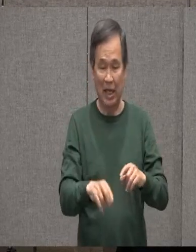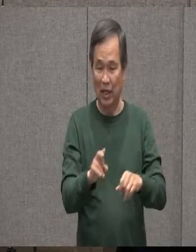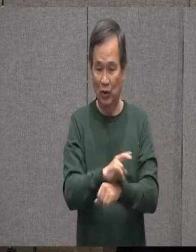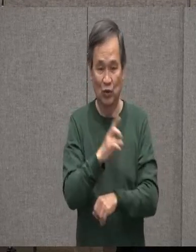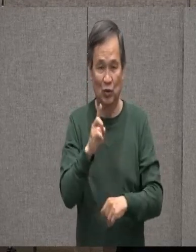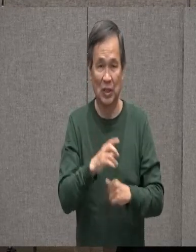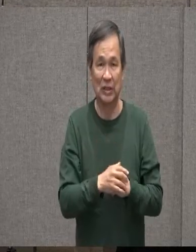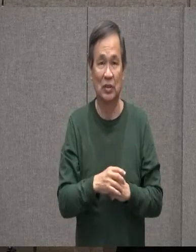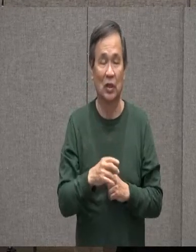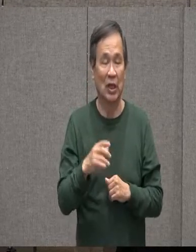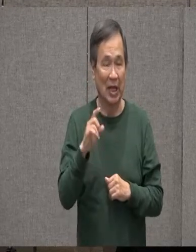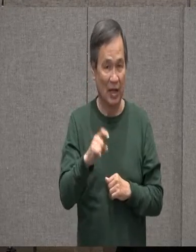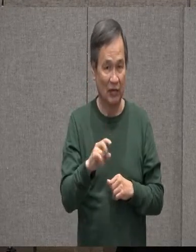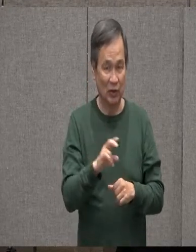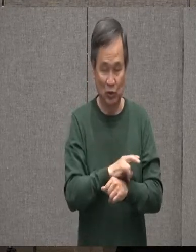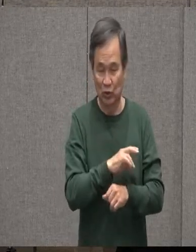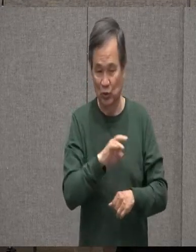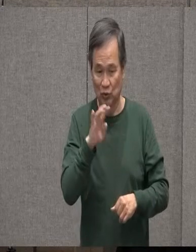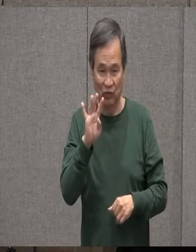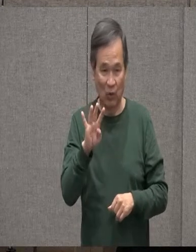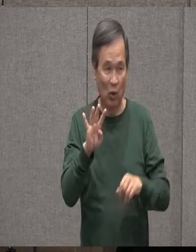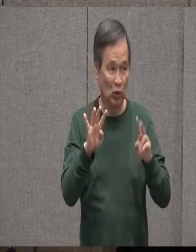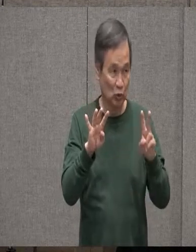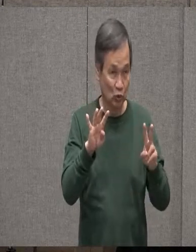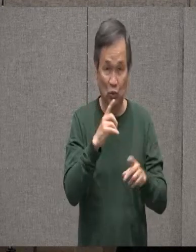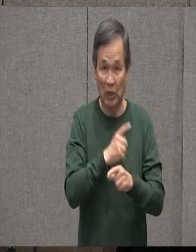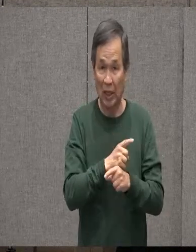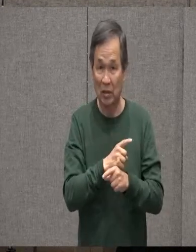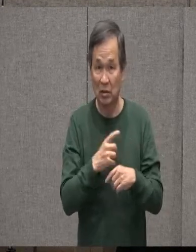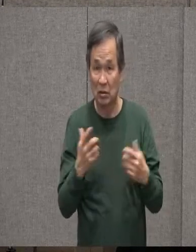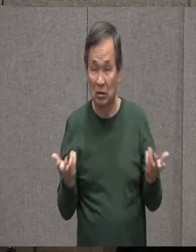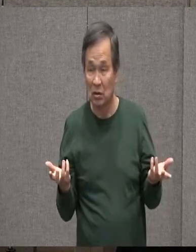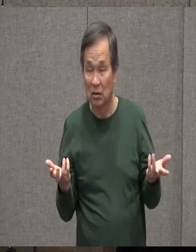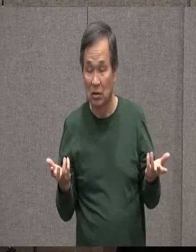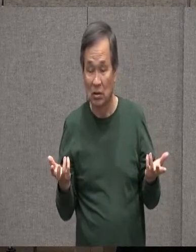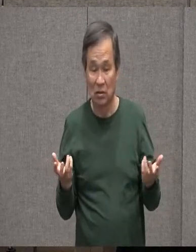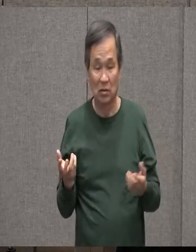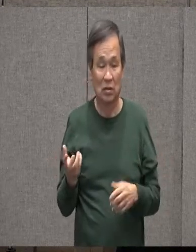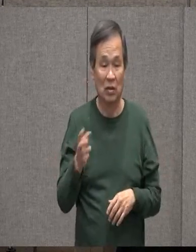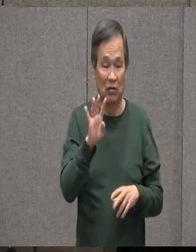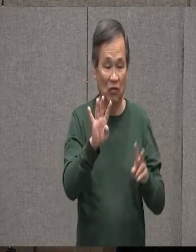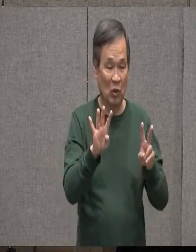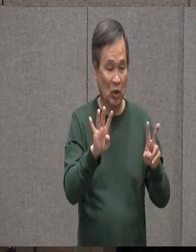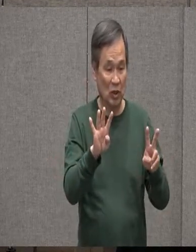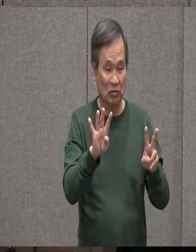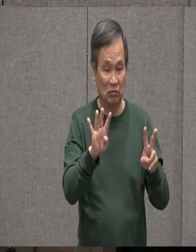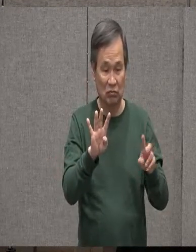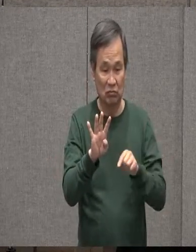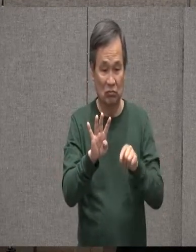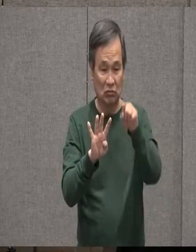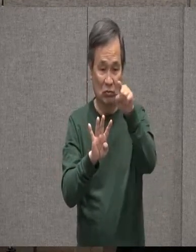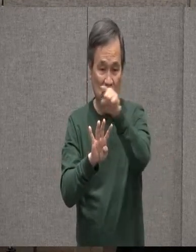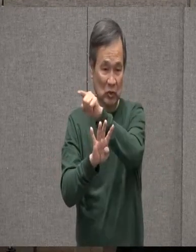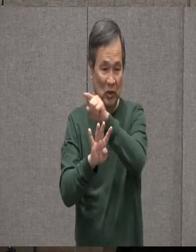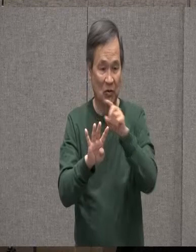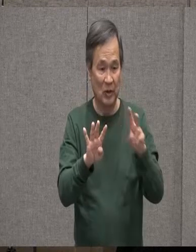I'm going to try some division. So I know in division, I have to think about, like, I have to come up with that target number of a